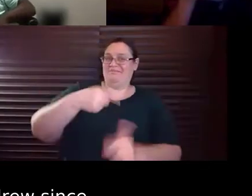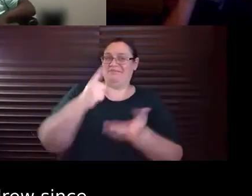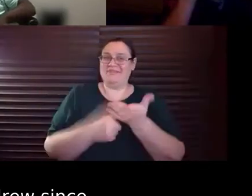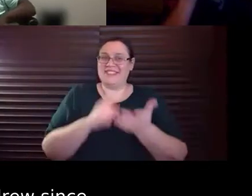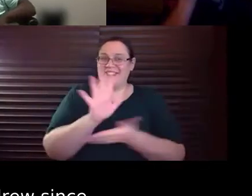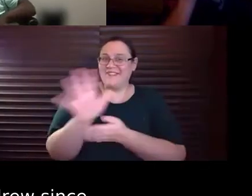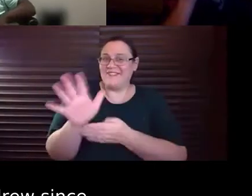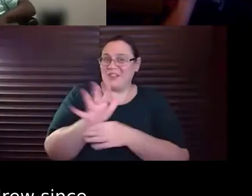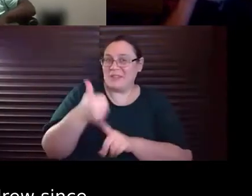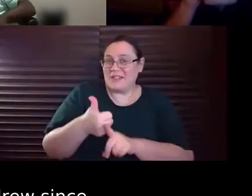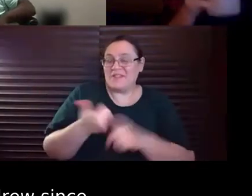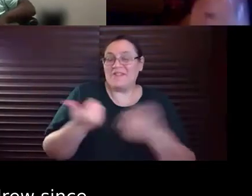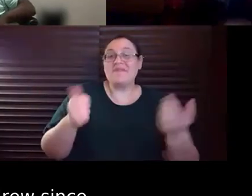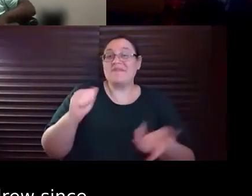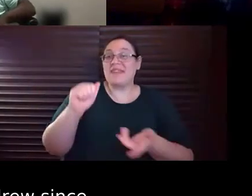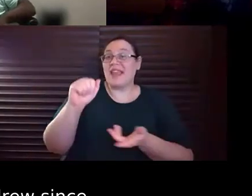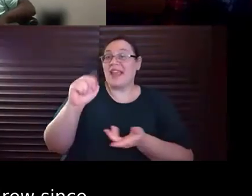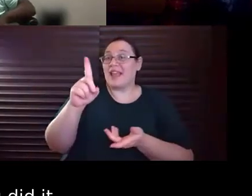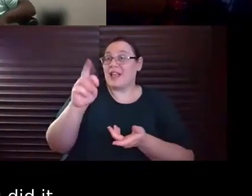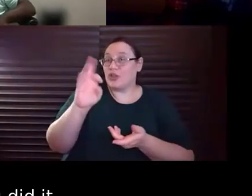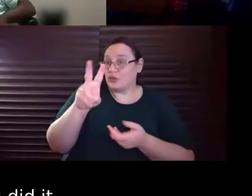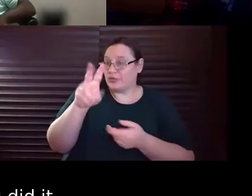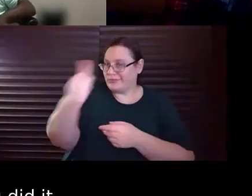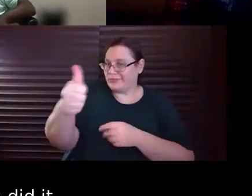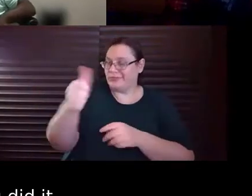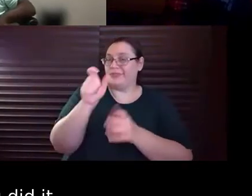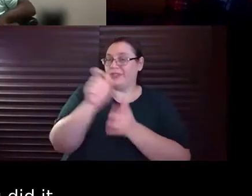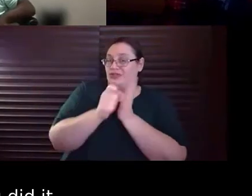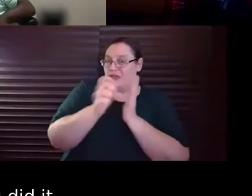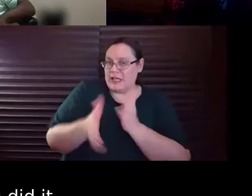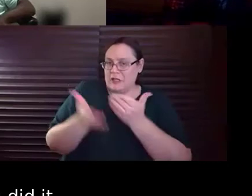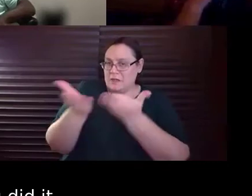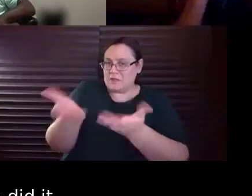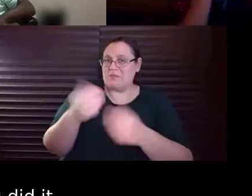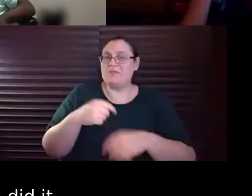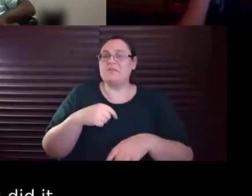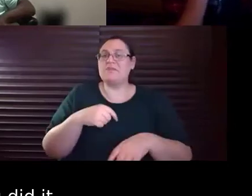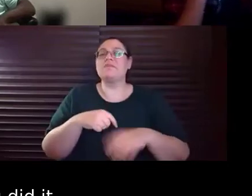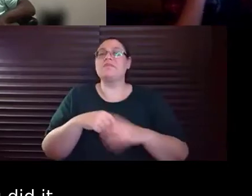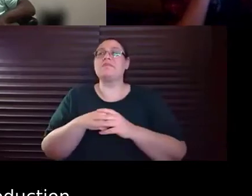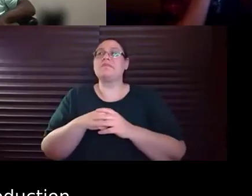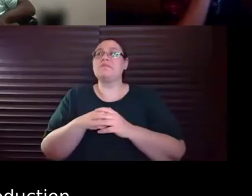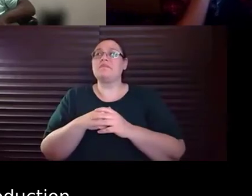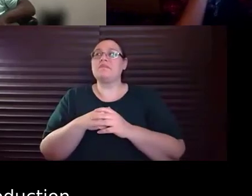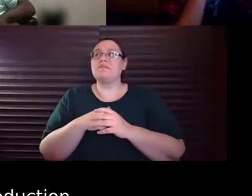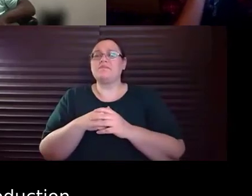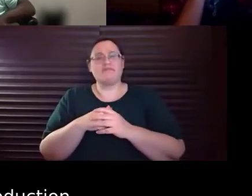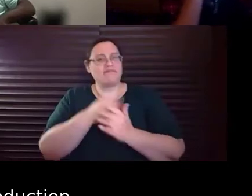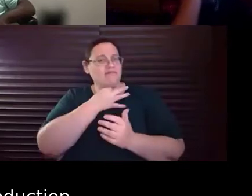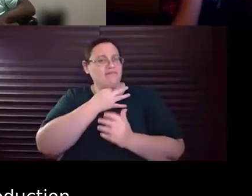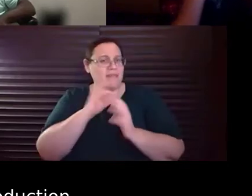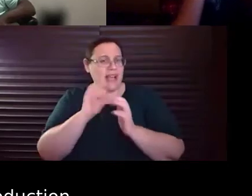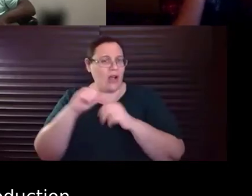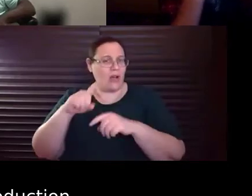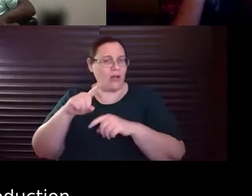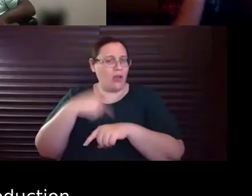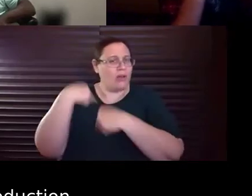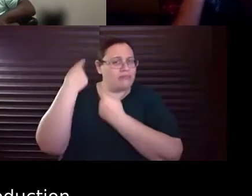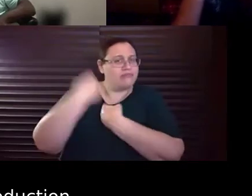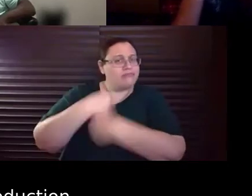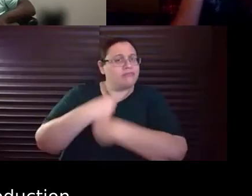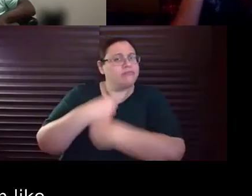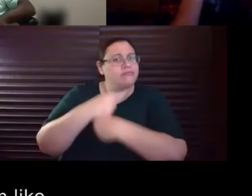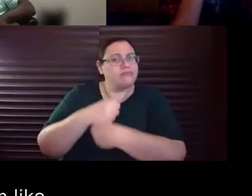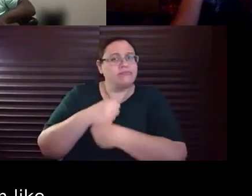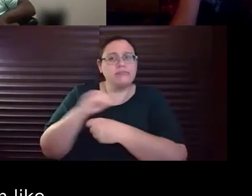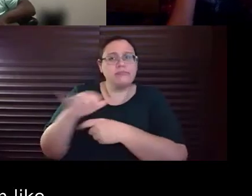ask Andrew, since you were a writer on this, how long has this been in production? How long did